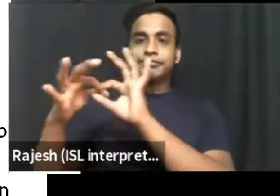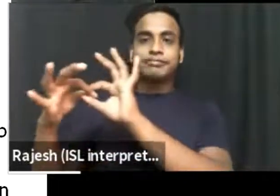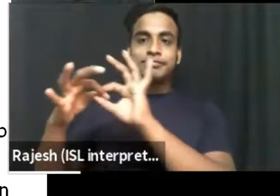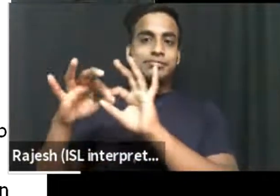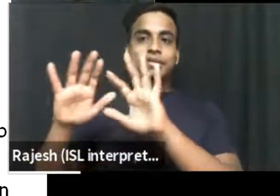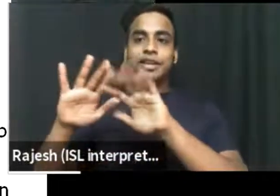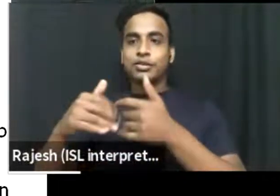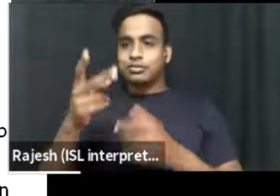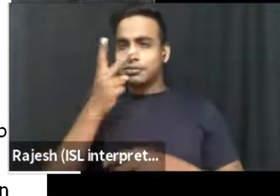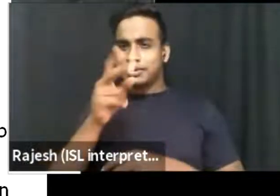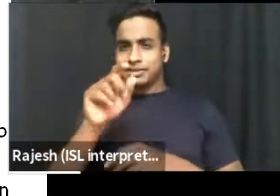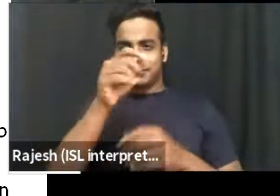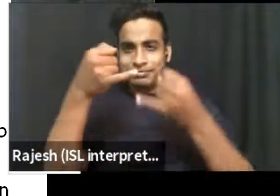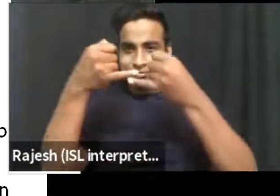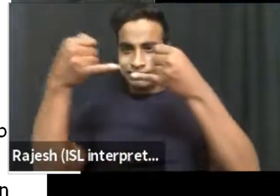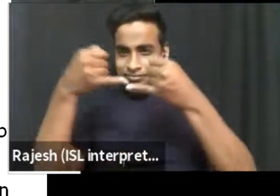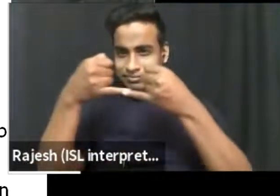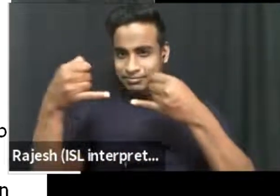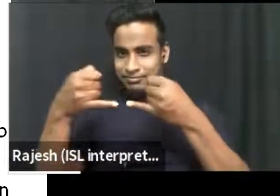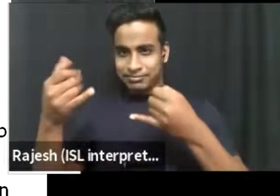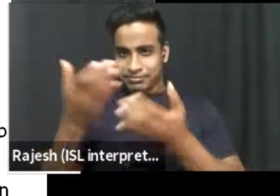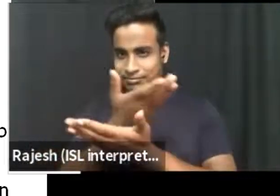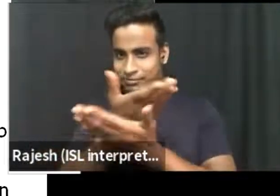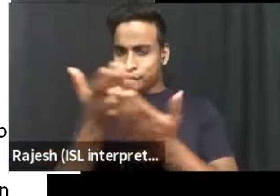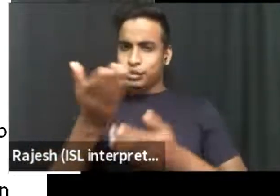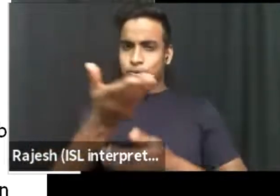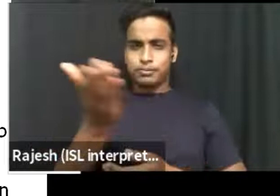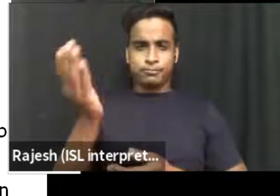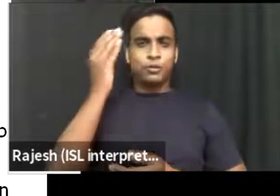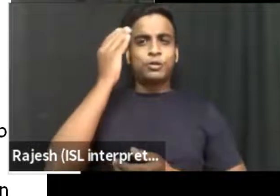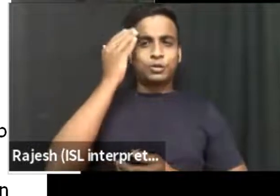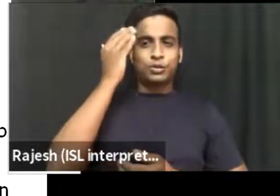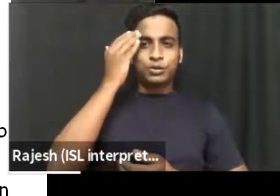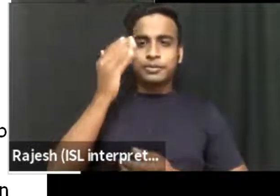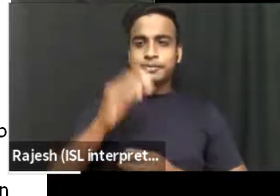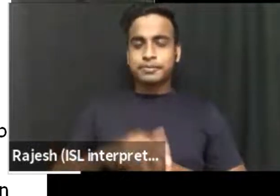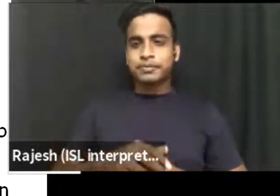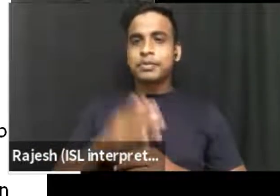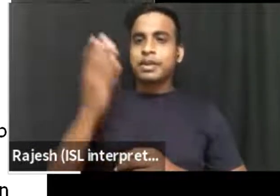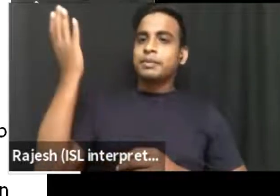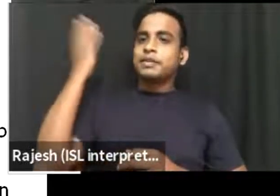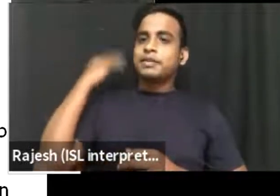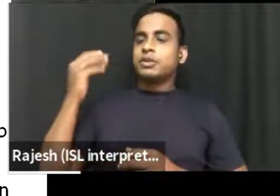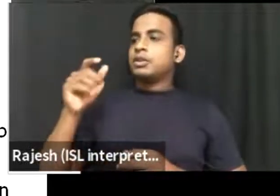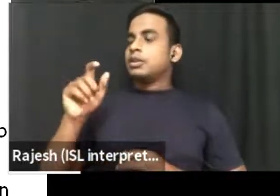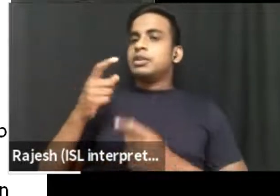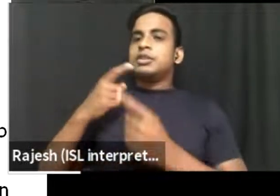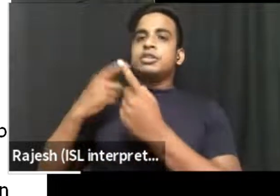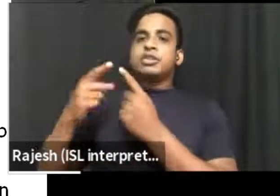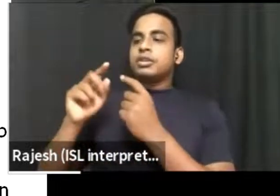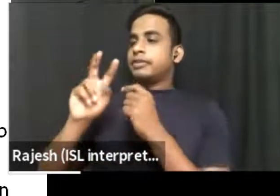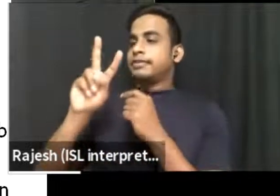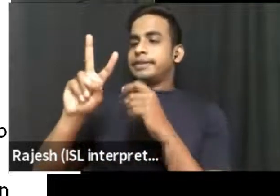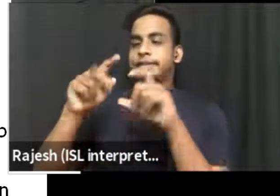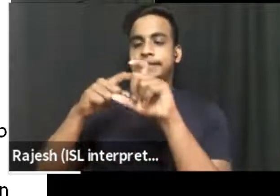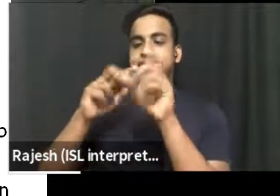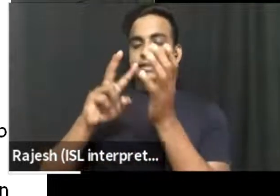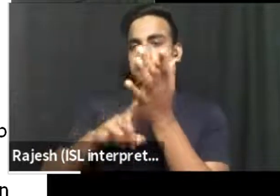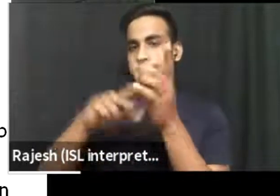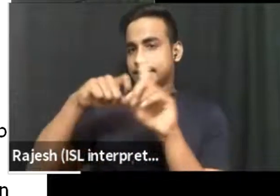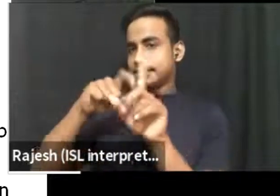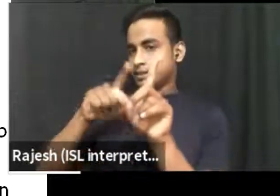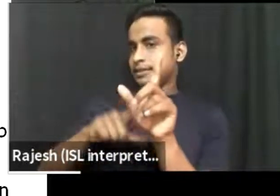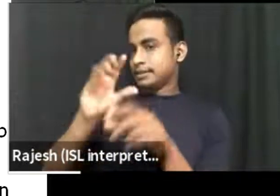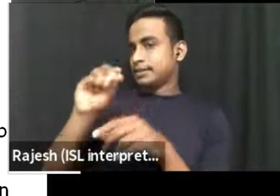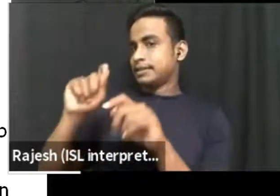here. So this call for action, so we had a discussion with Venki and the team on,